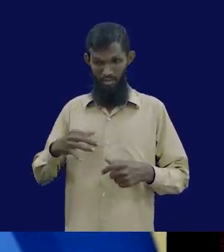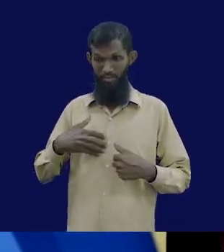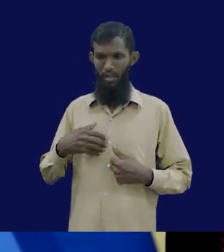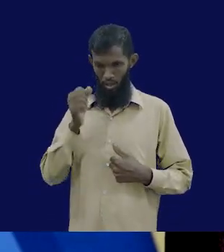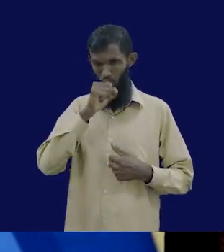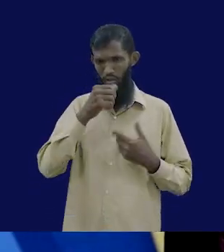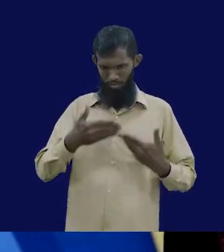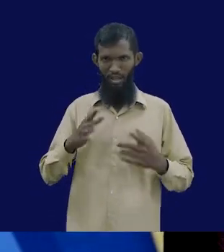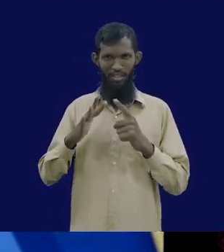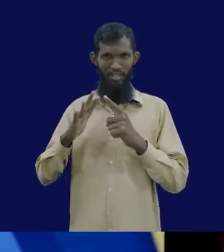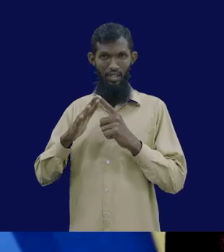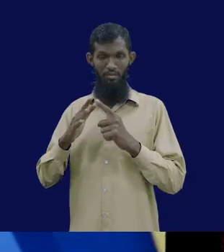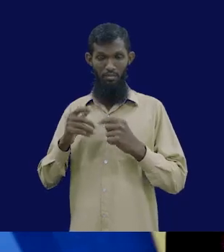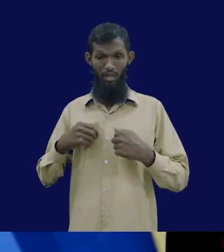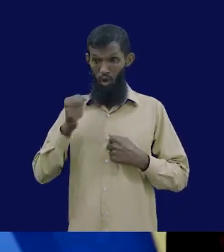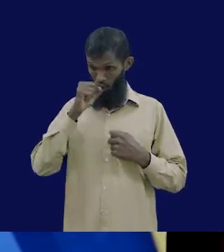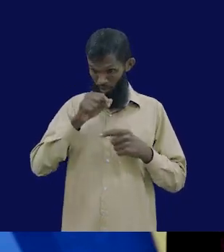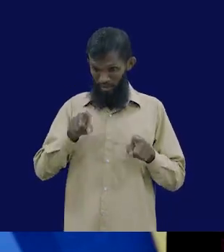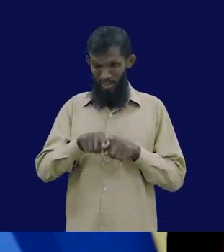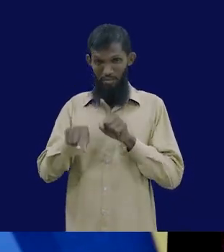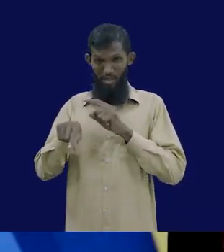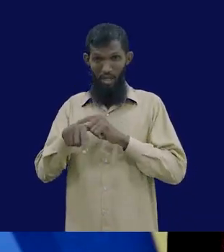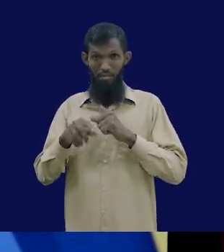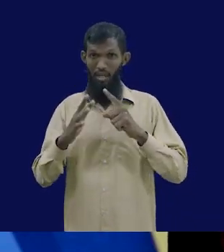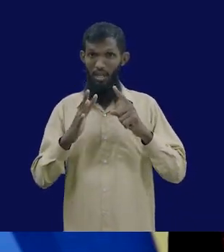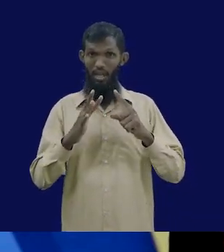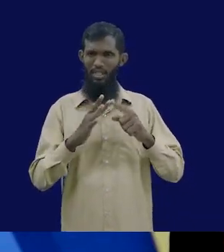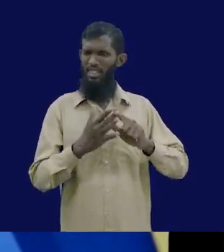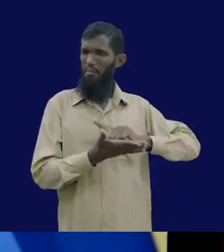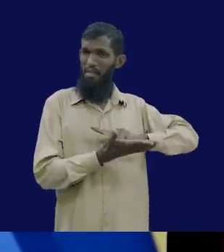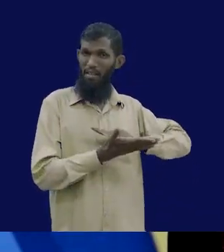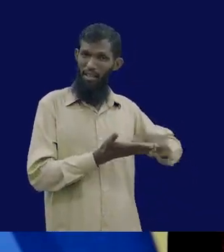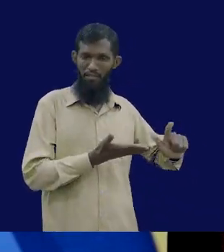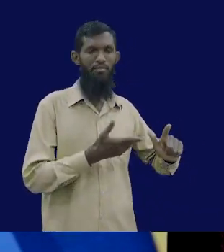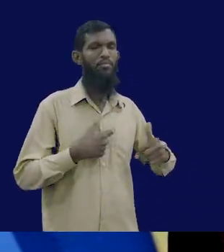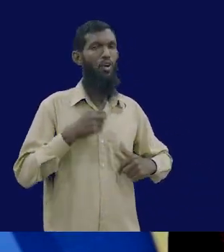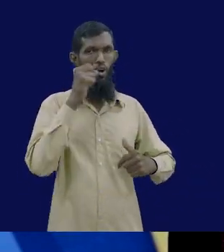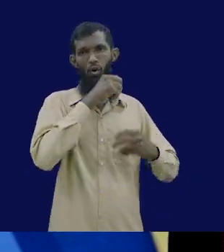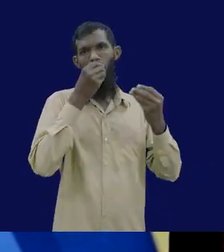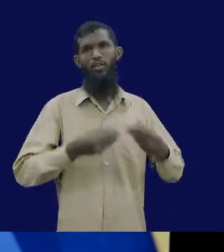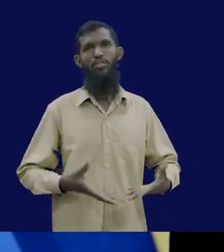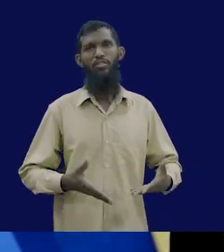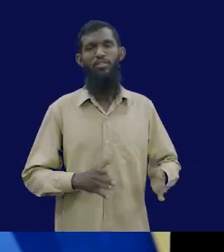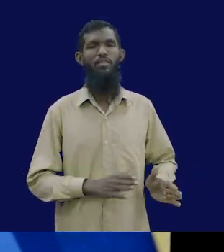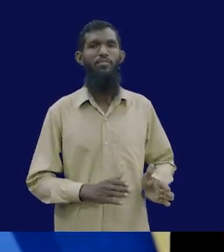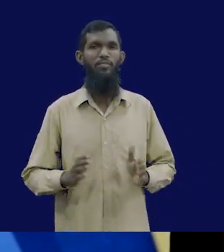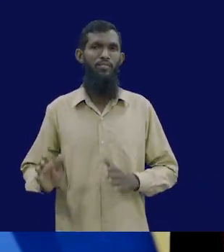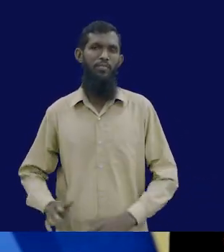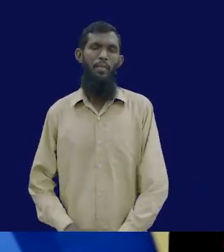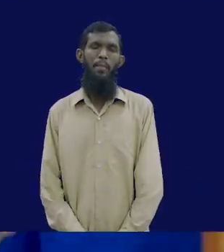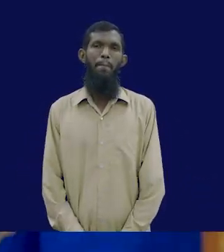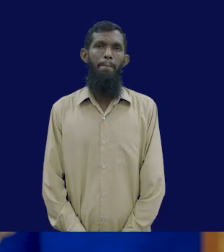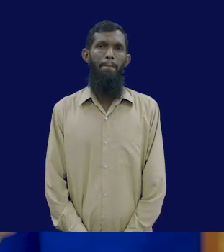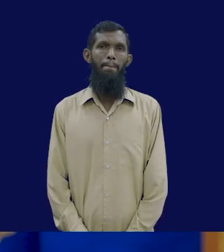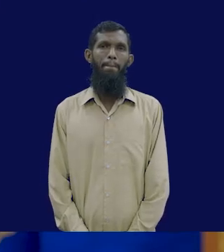leaves Islam, who becomes an apostate, then his fast is no longer valid.